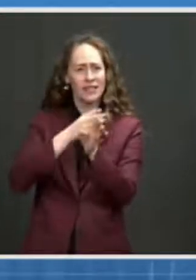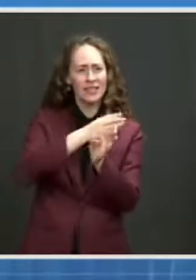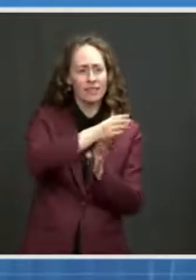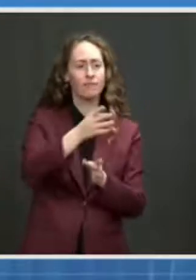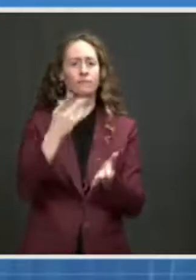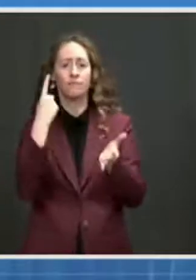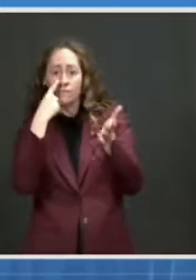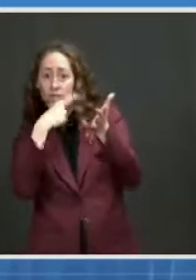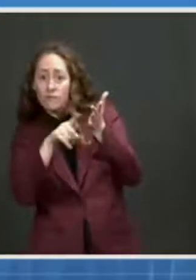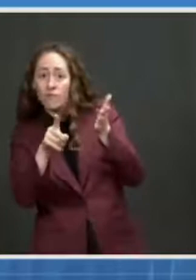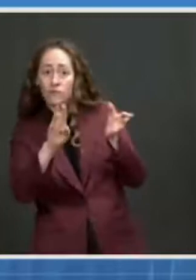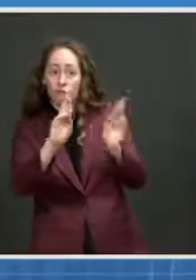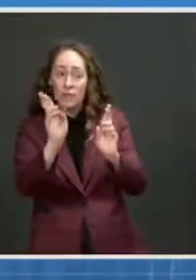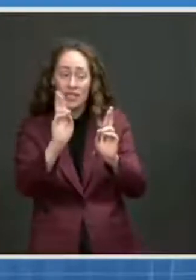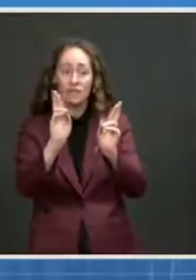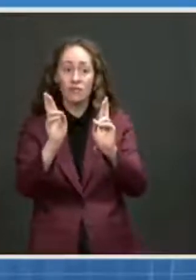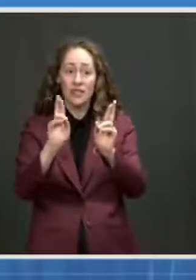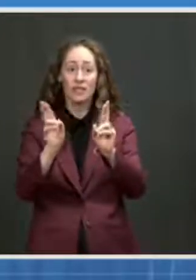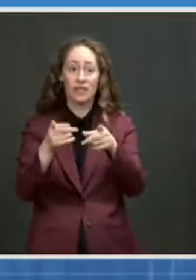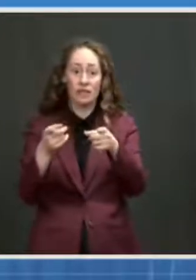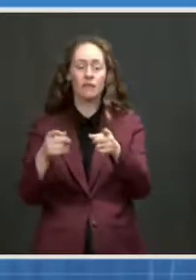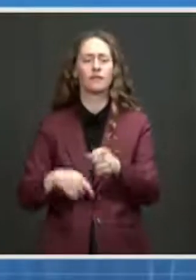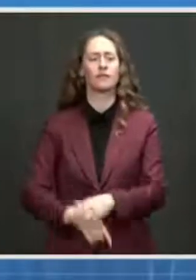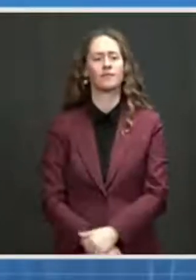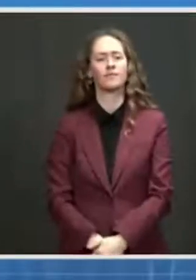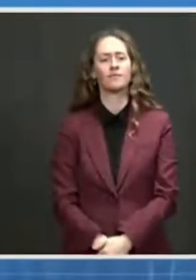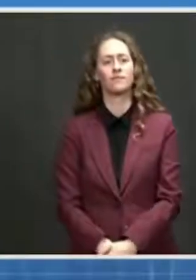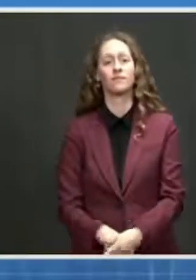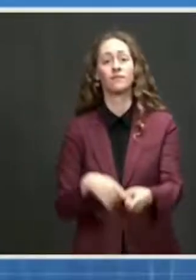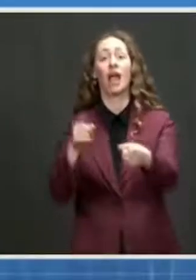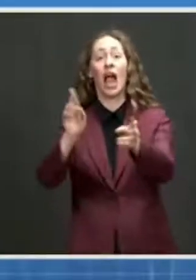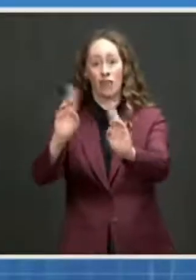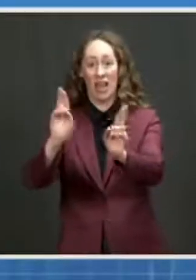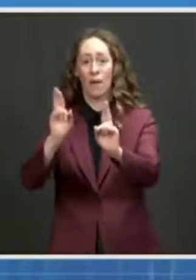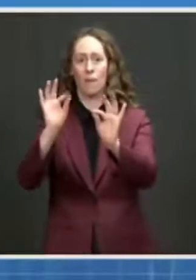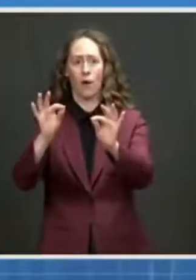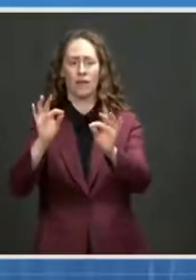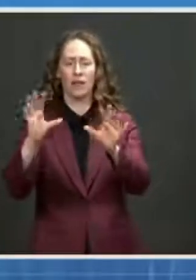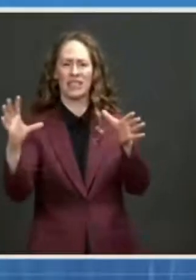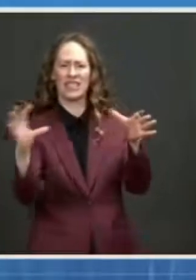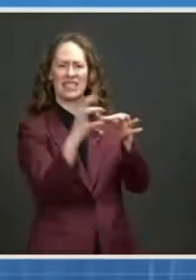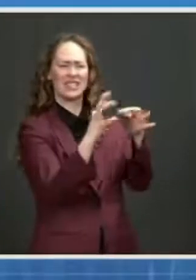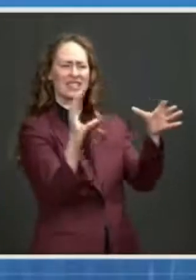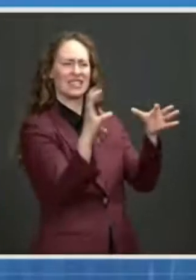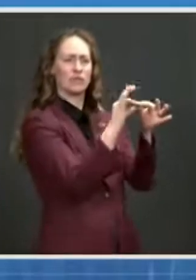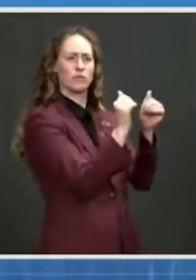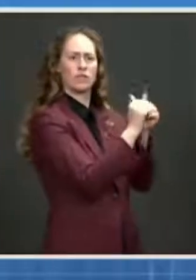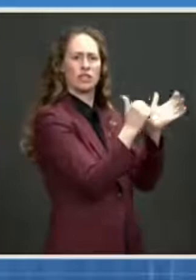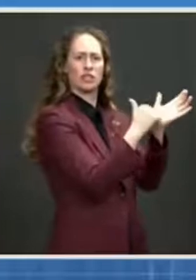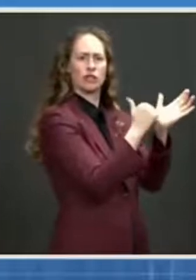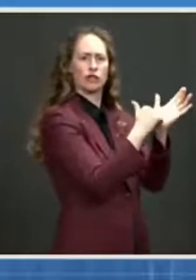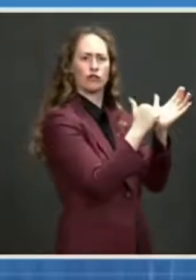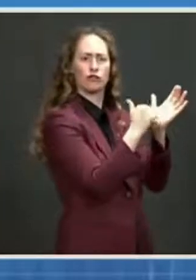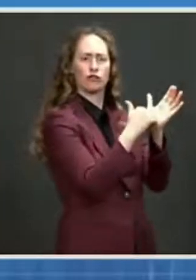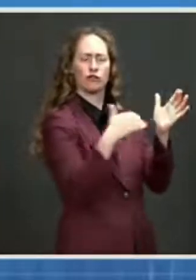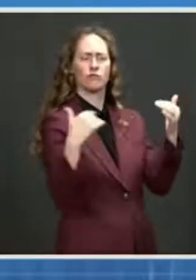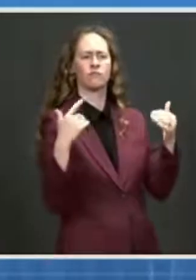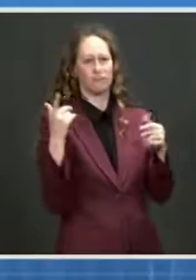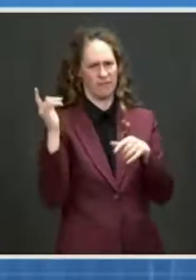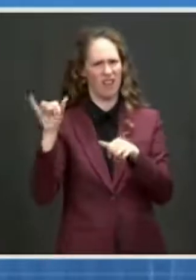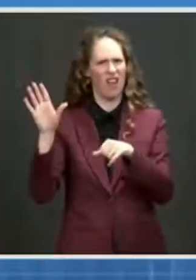them arrange an appointment. Kaiser Permanente is conducting a similar approach through email, texting, and direct